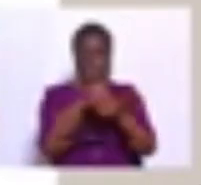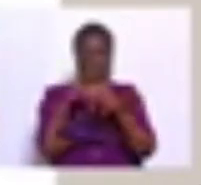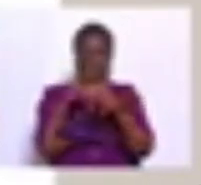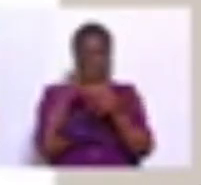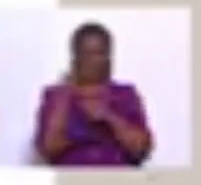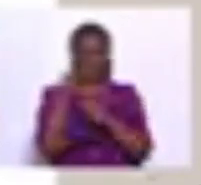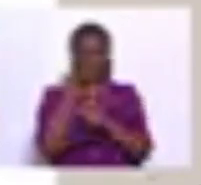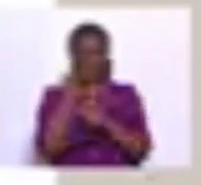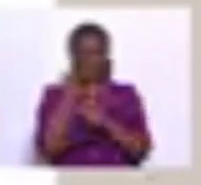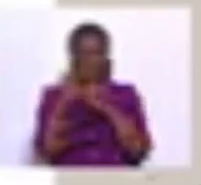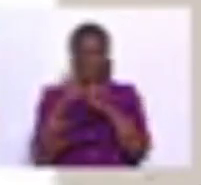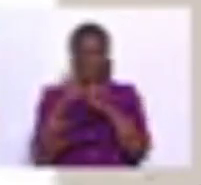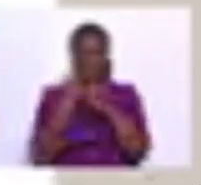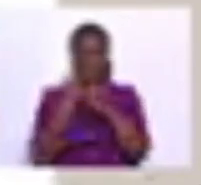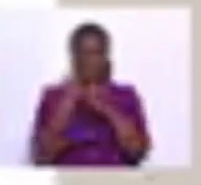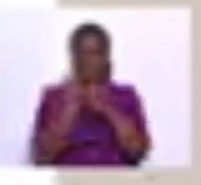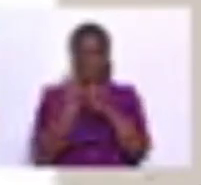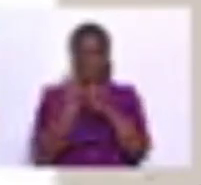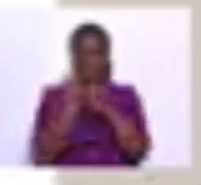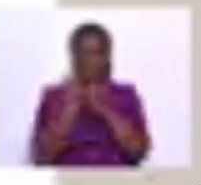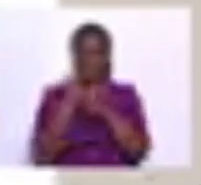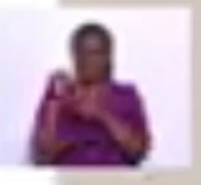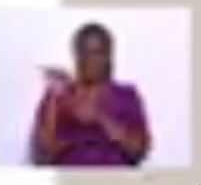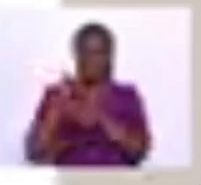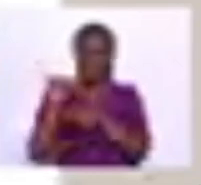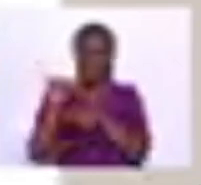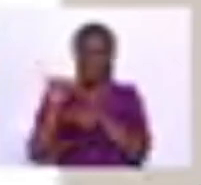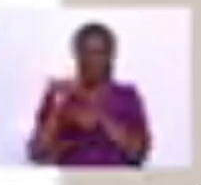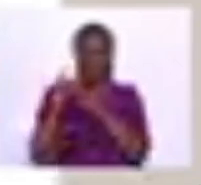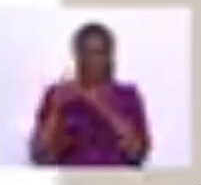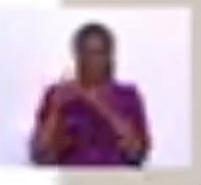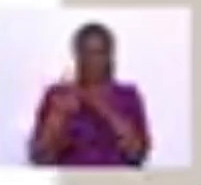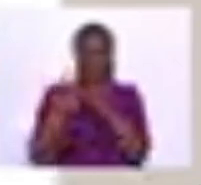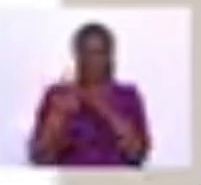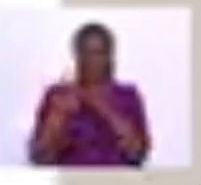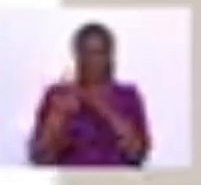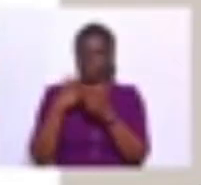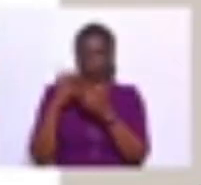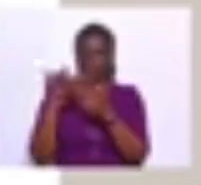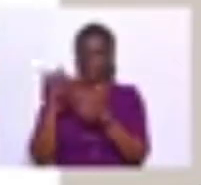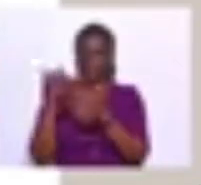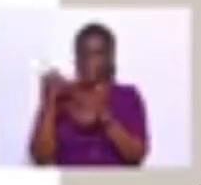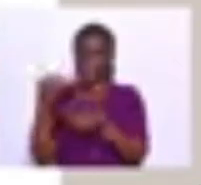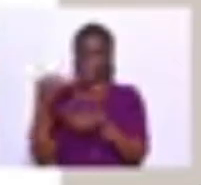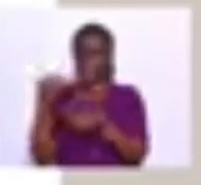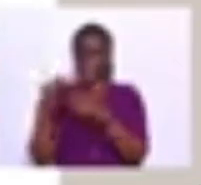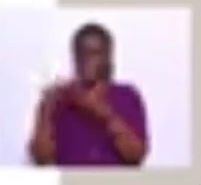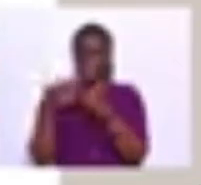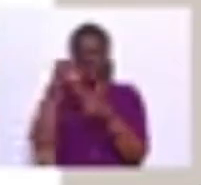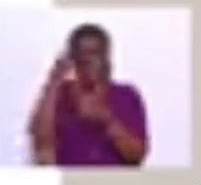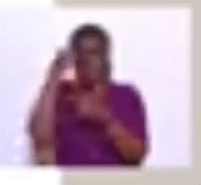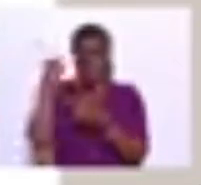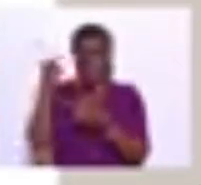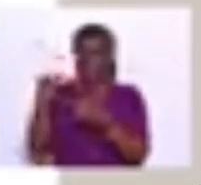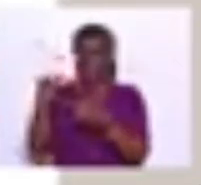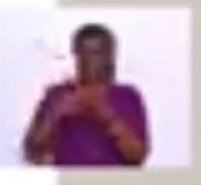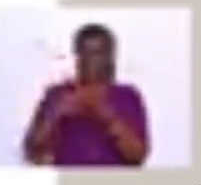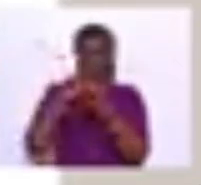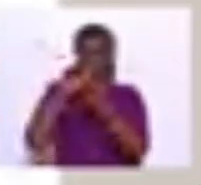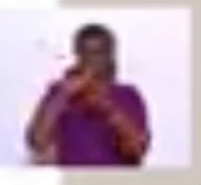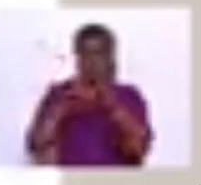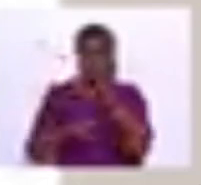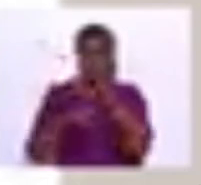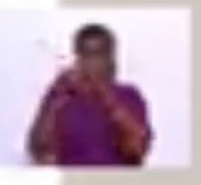yellow, then to the pale green, and then to the dark green. So the dark green has very low levels of breast